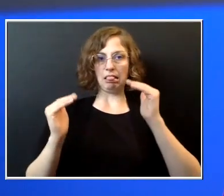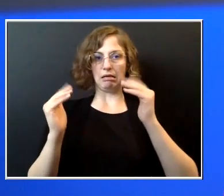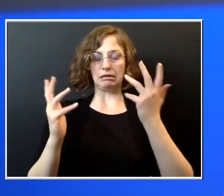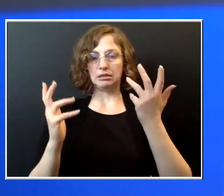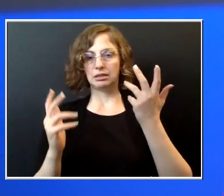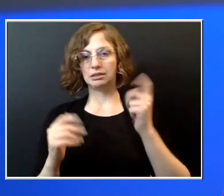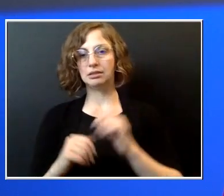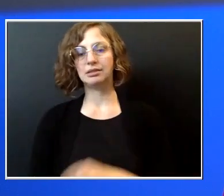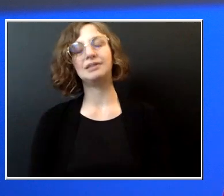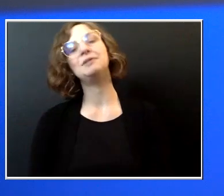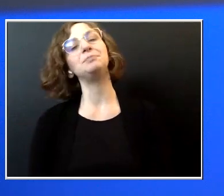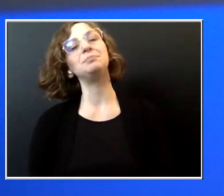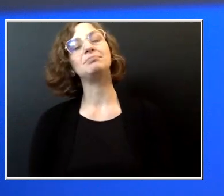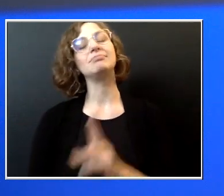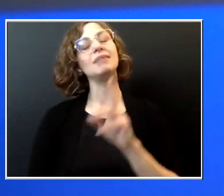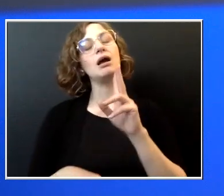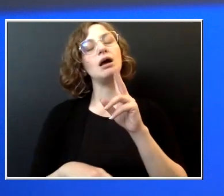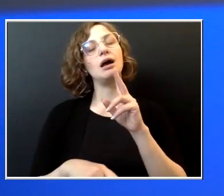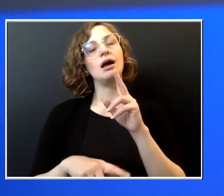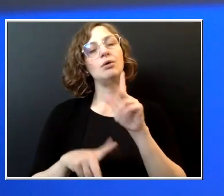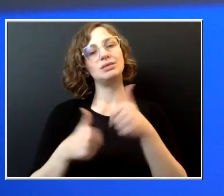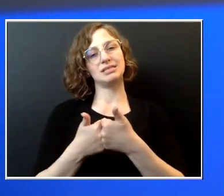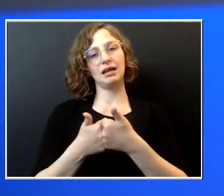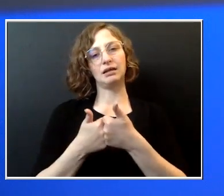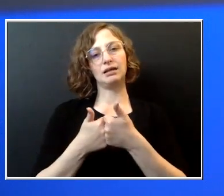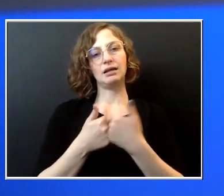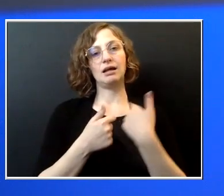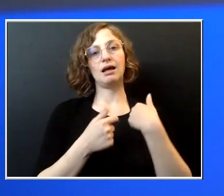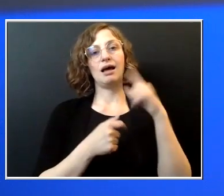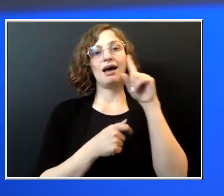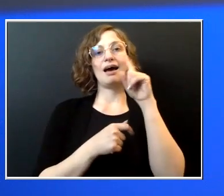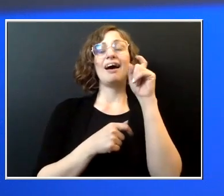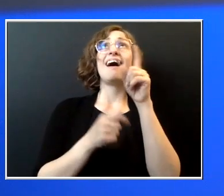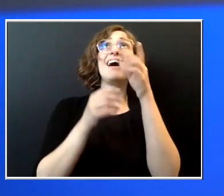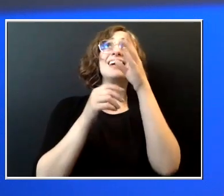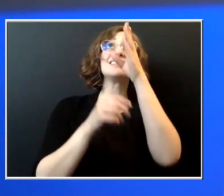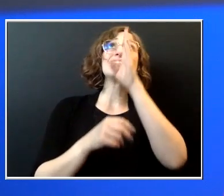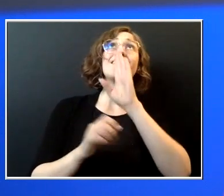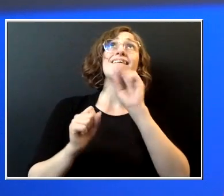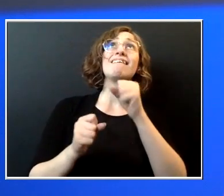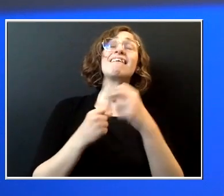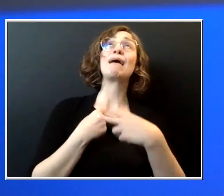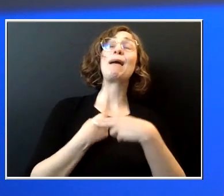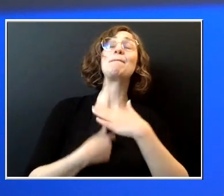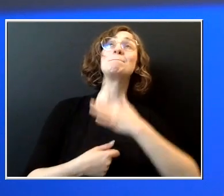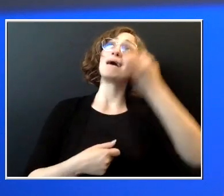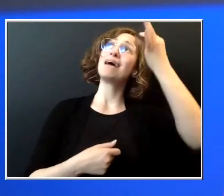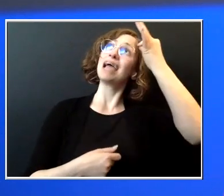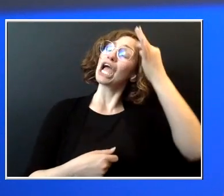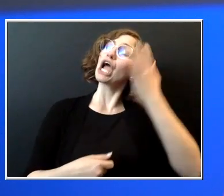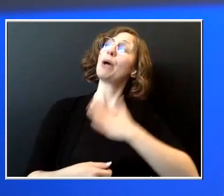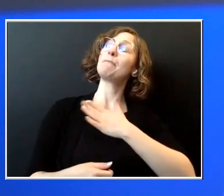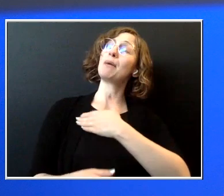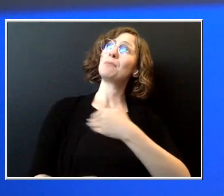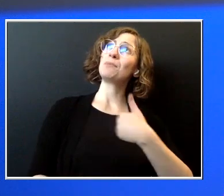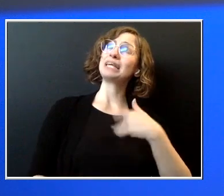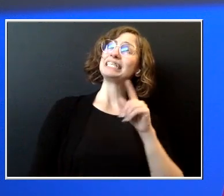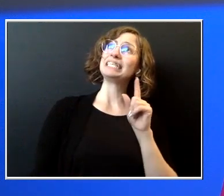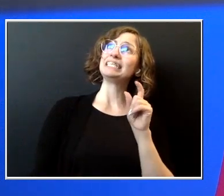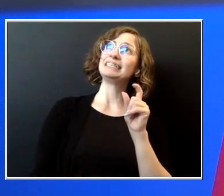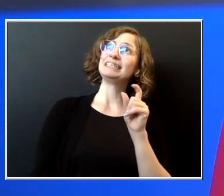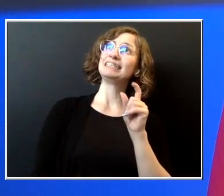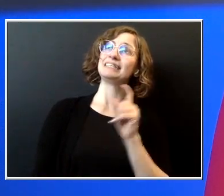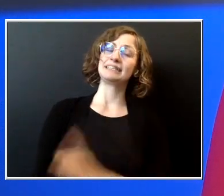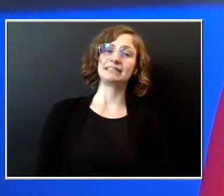I asked God if I could keep my hair and my breasts, and